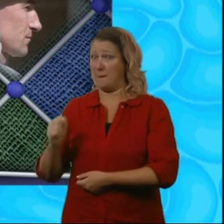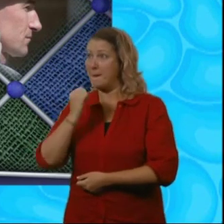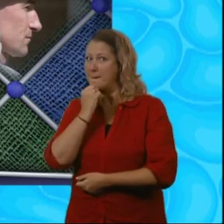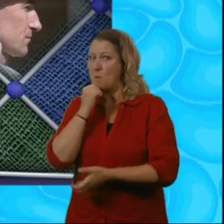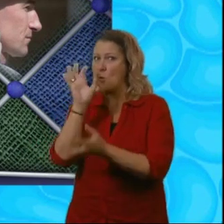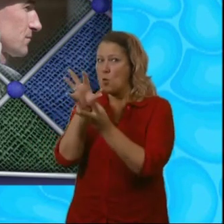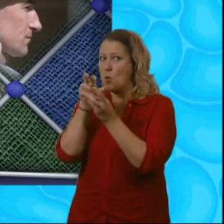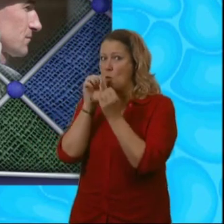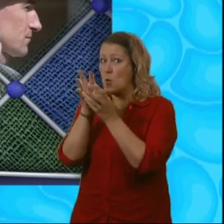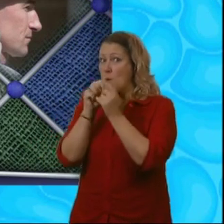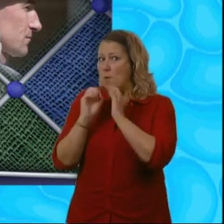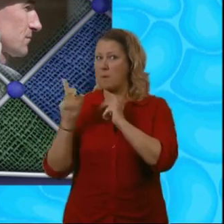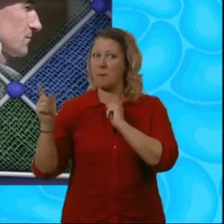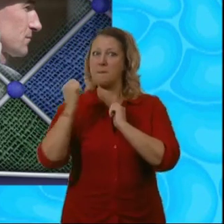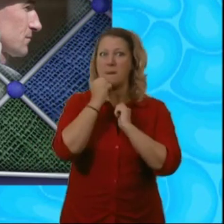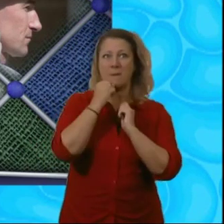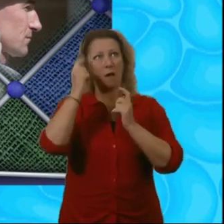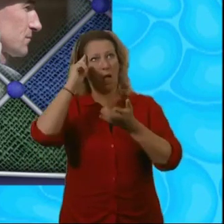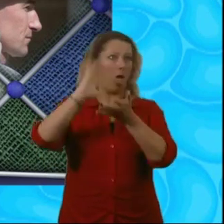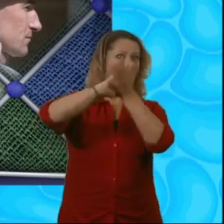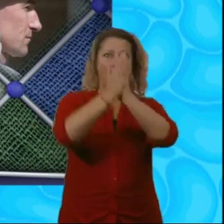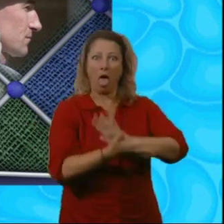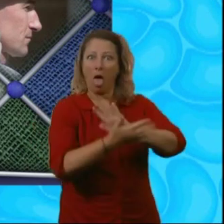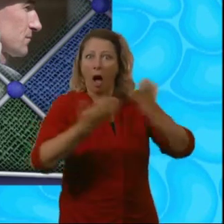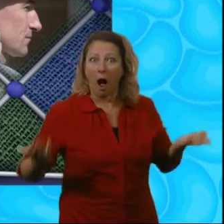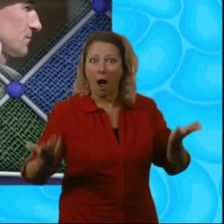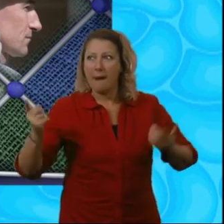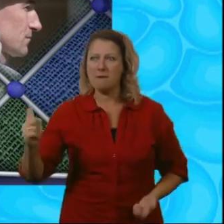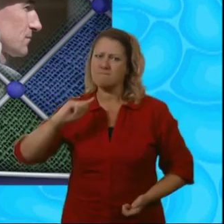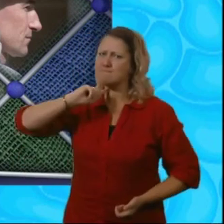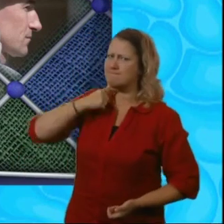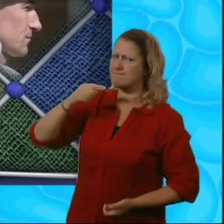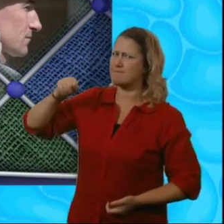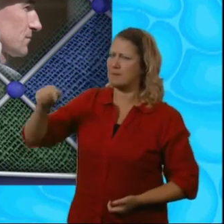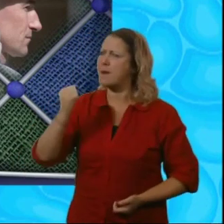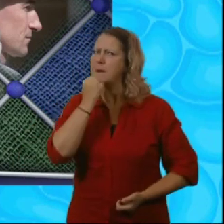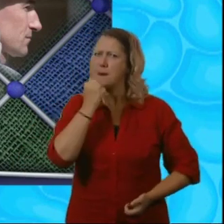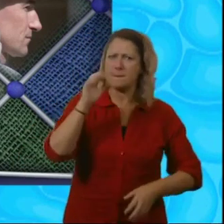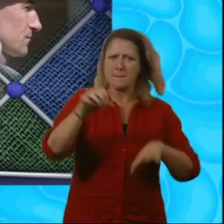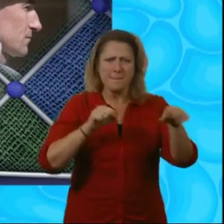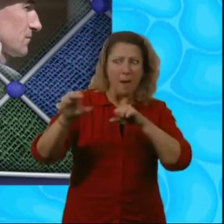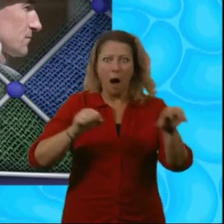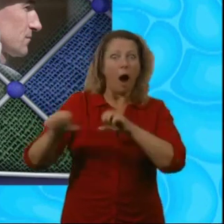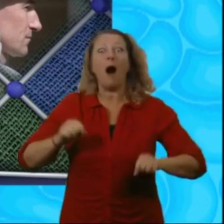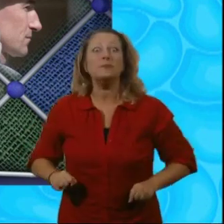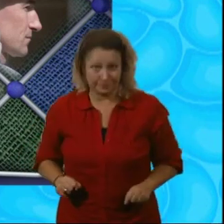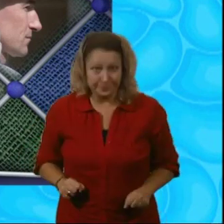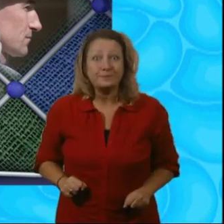number sucker up, he's a number mucker up, but he's as mean a number taker as can be.